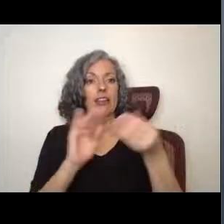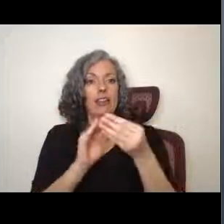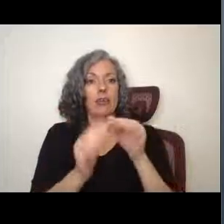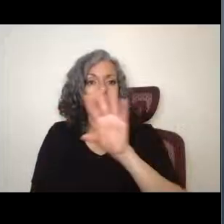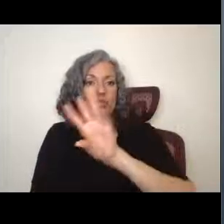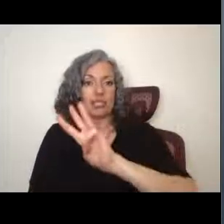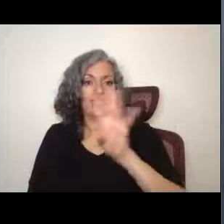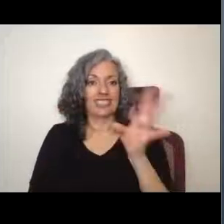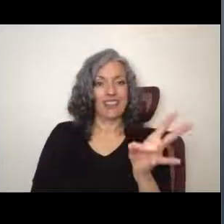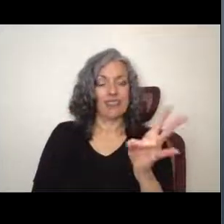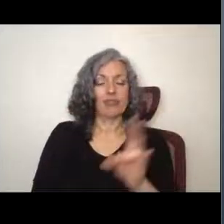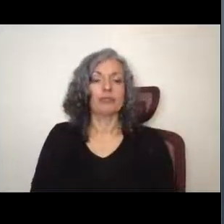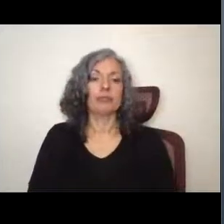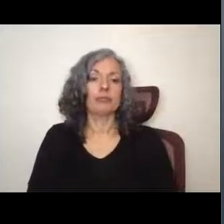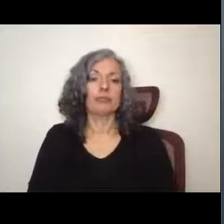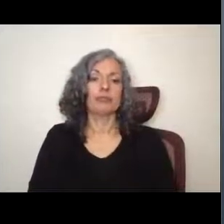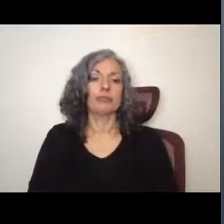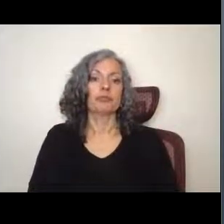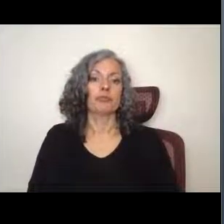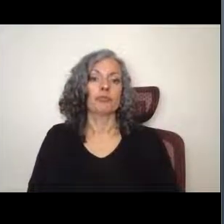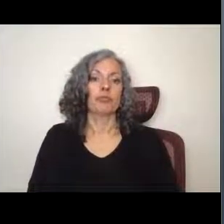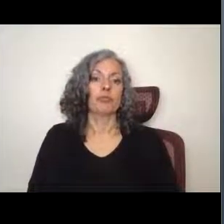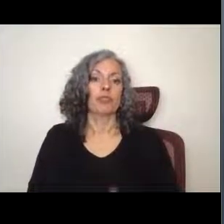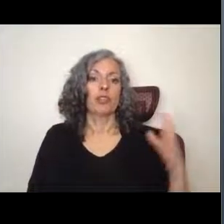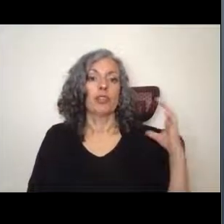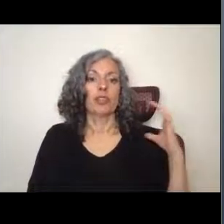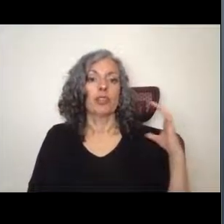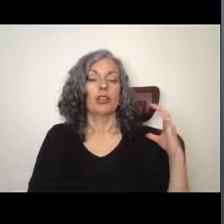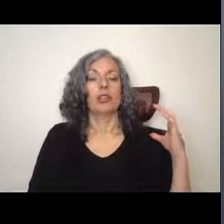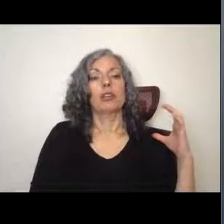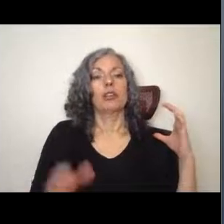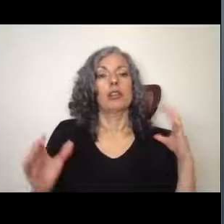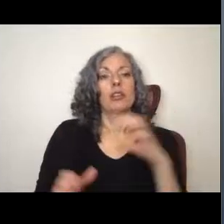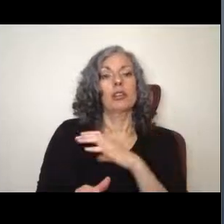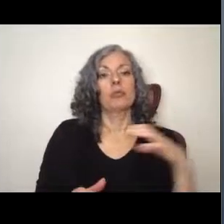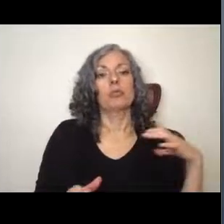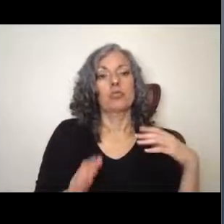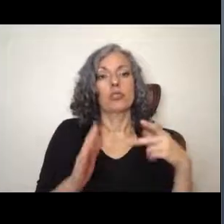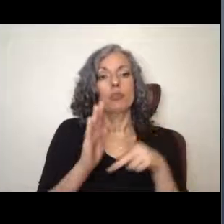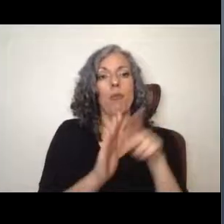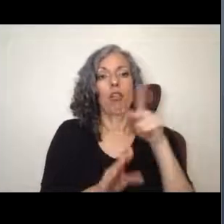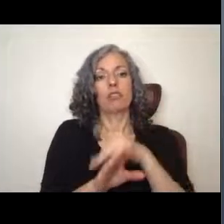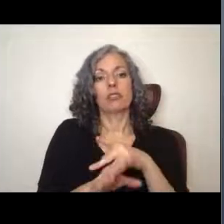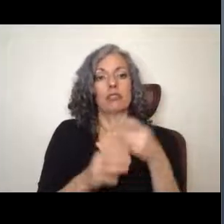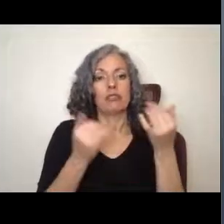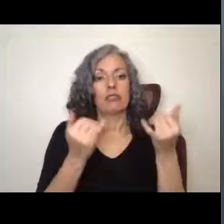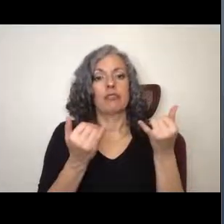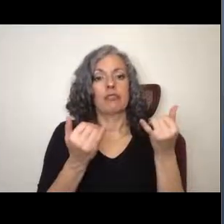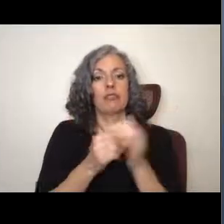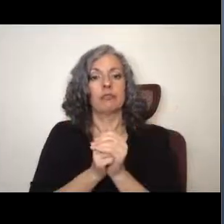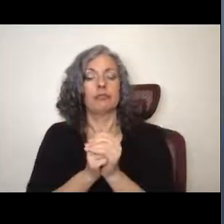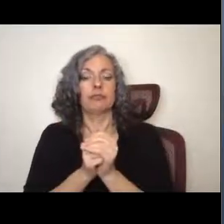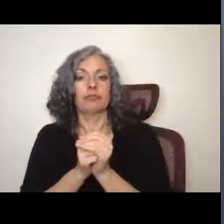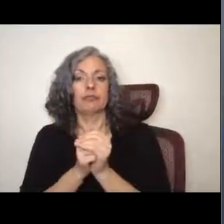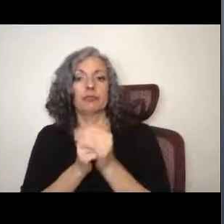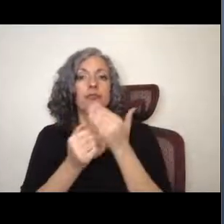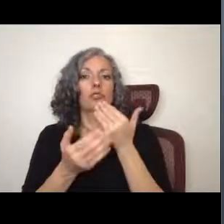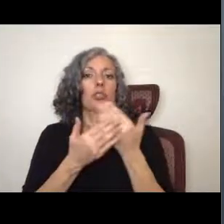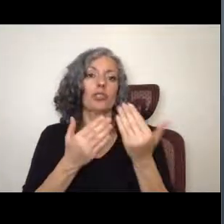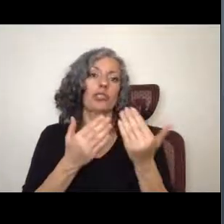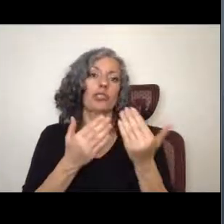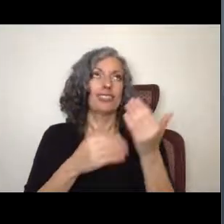67. Commission policy on project support letters. Justin? Great. Good morning, Commissioners, or somewhere about there.